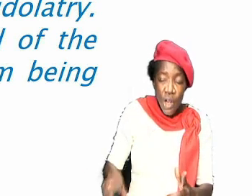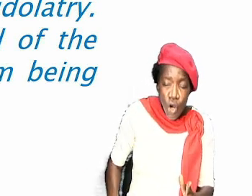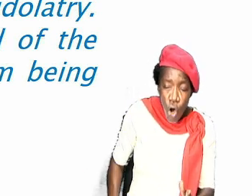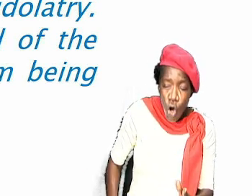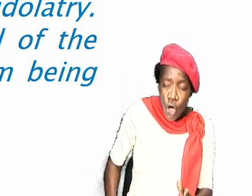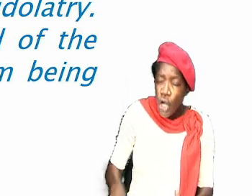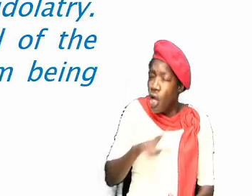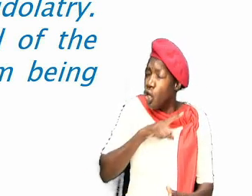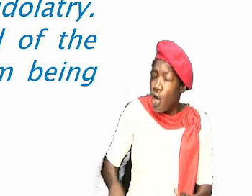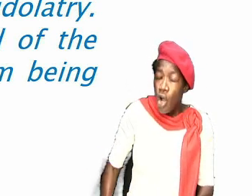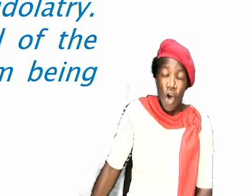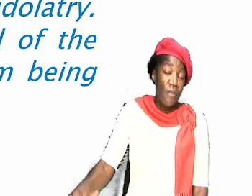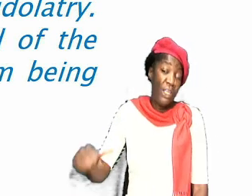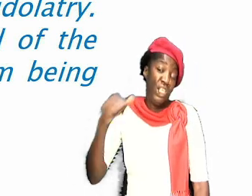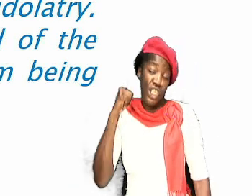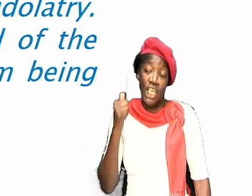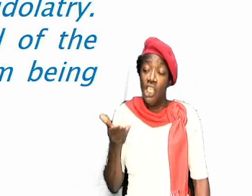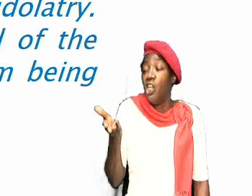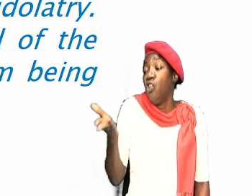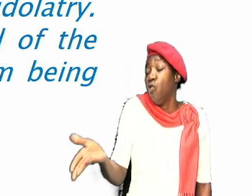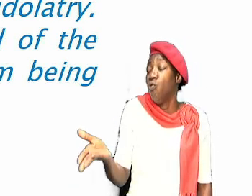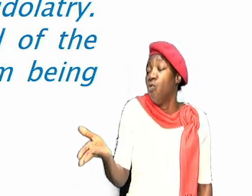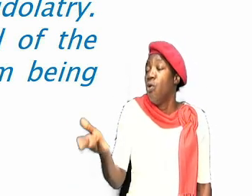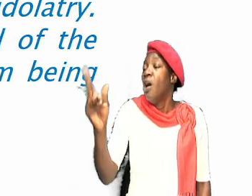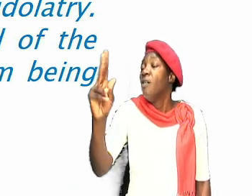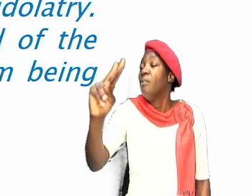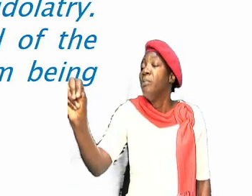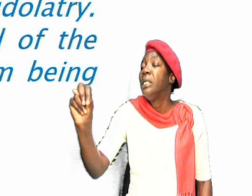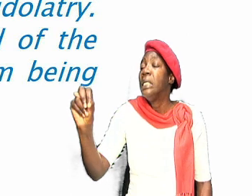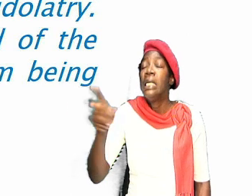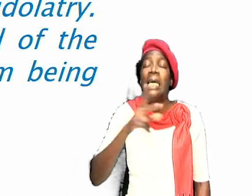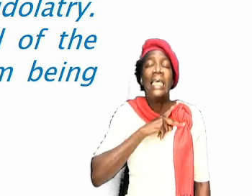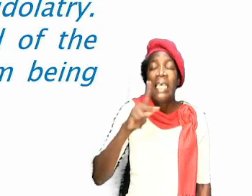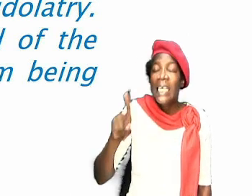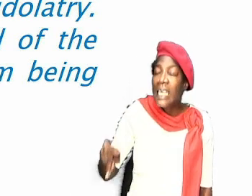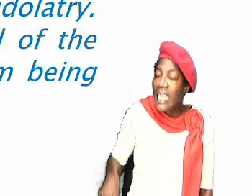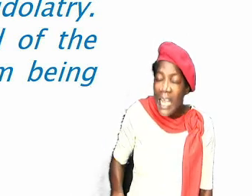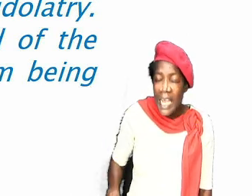also rejected thee from being